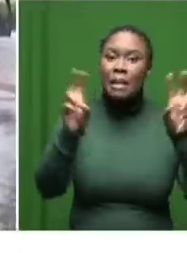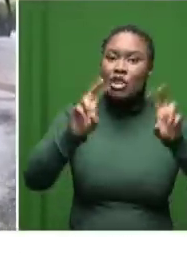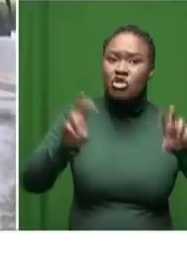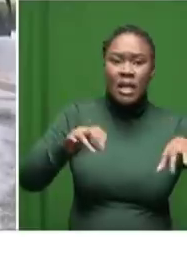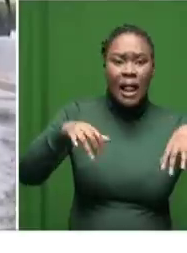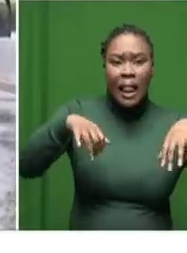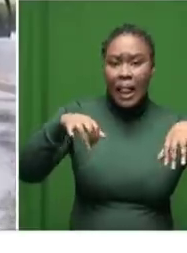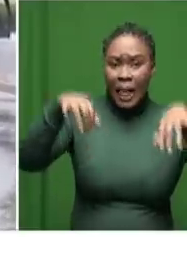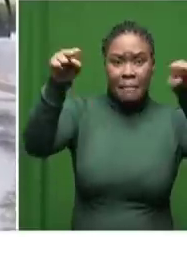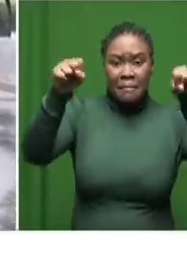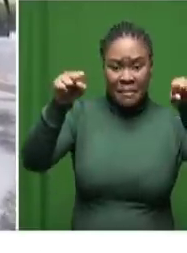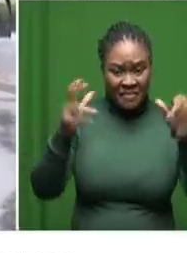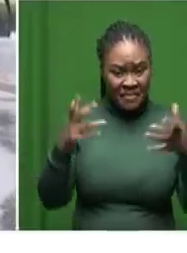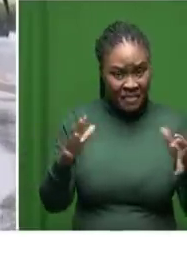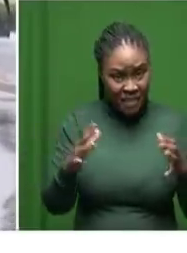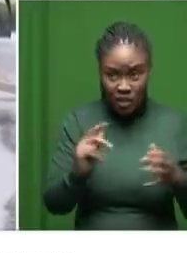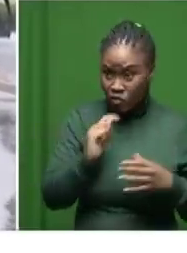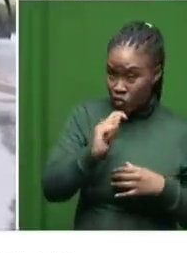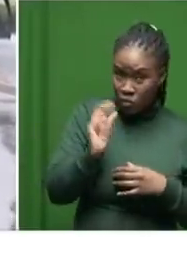heard?